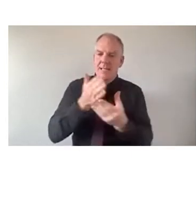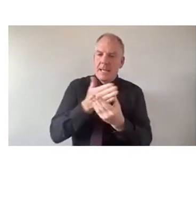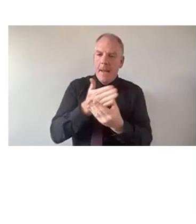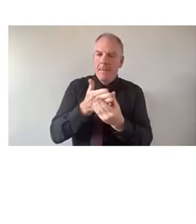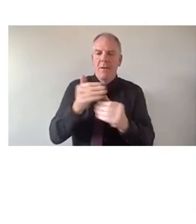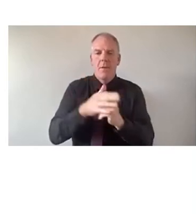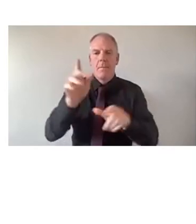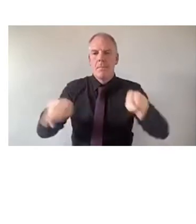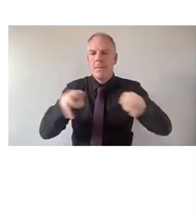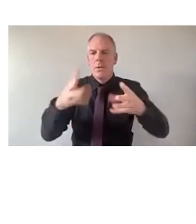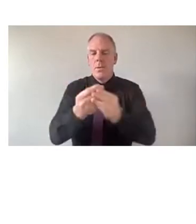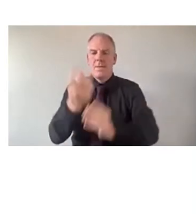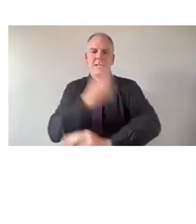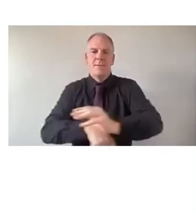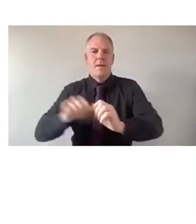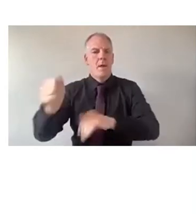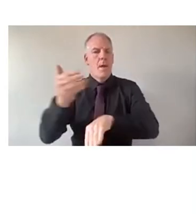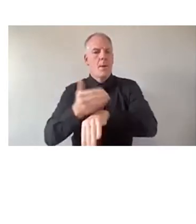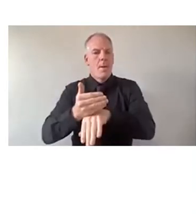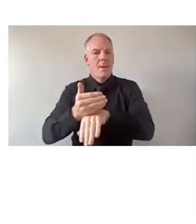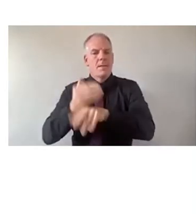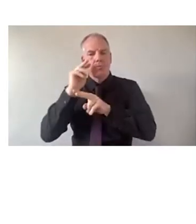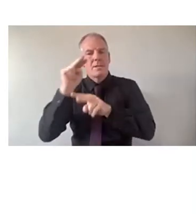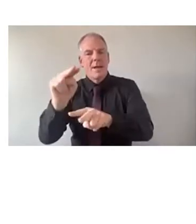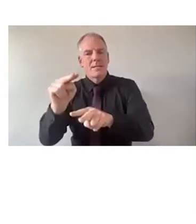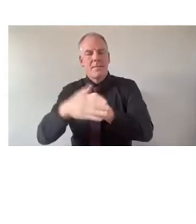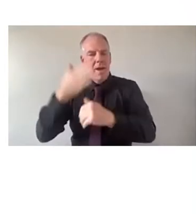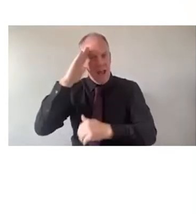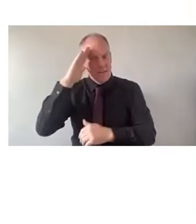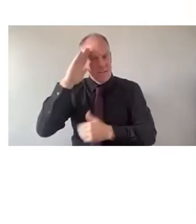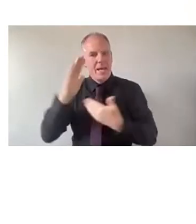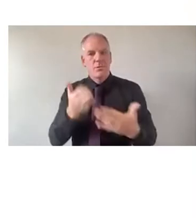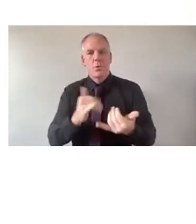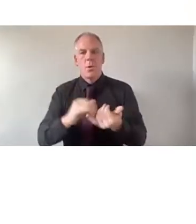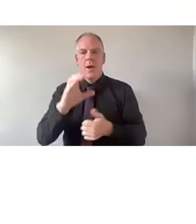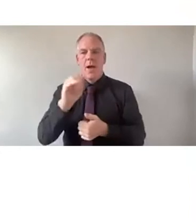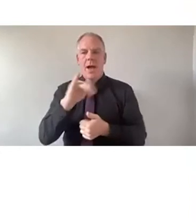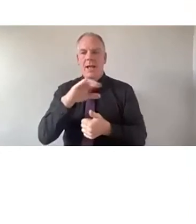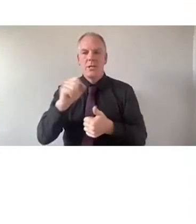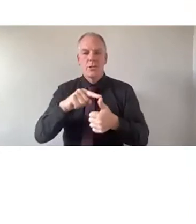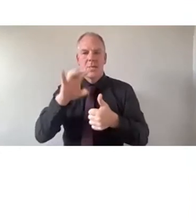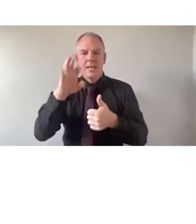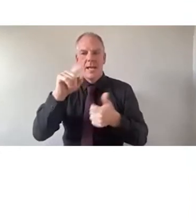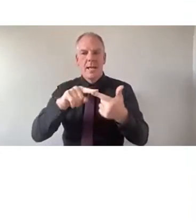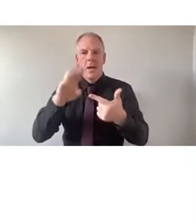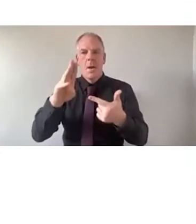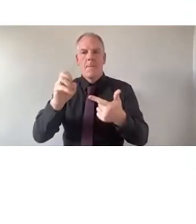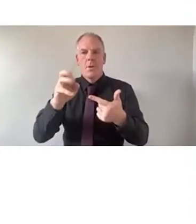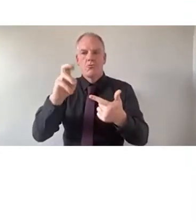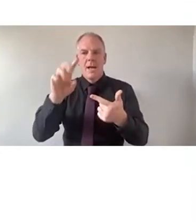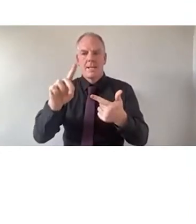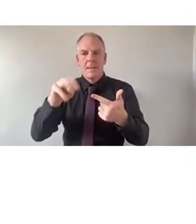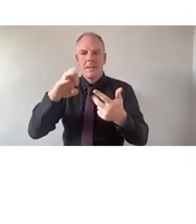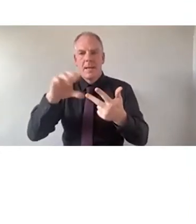Identification of Skills Gaps Among Persons with Disabilities and Their Employment Prospects in Ireland. It gives me great pleasure to introduce Eilish Kelly